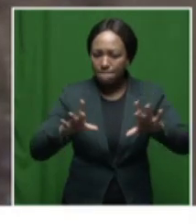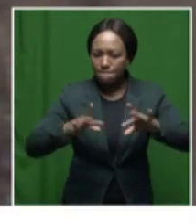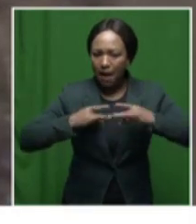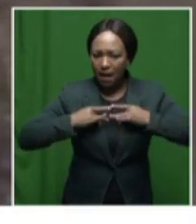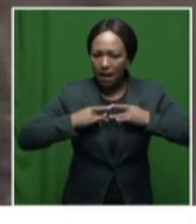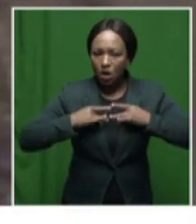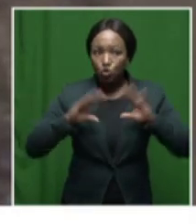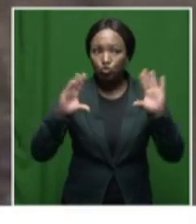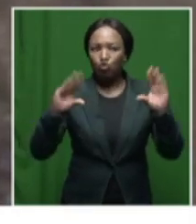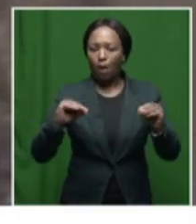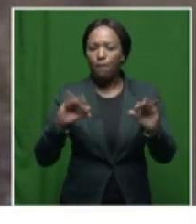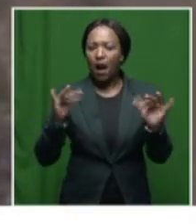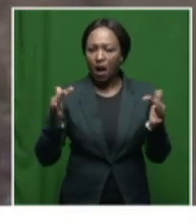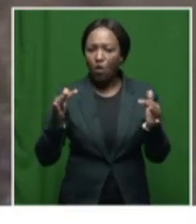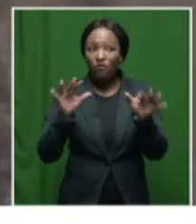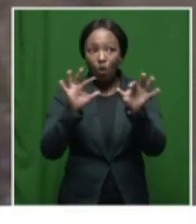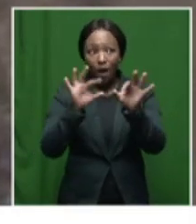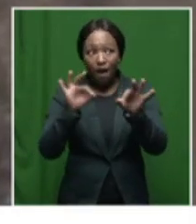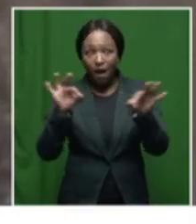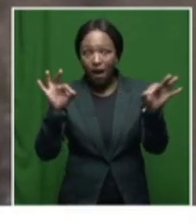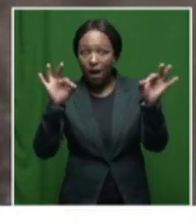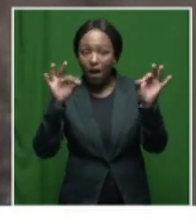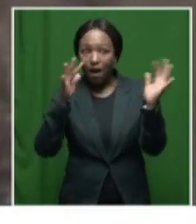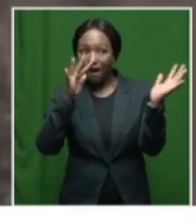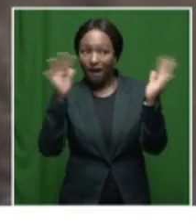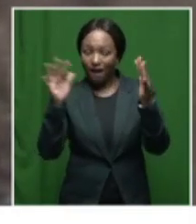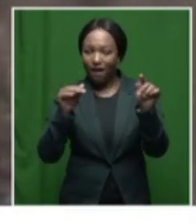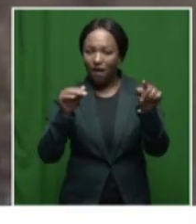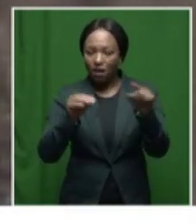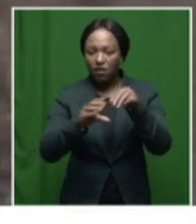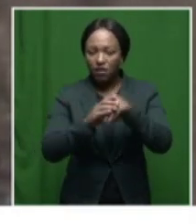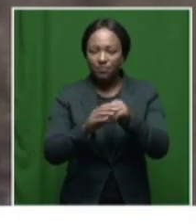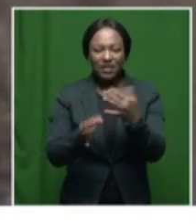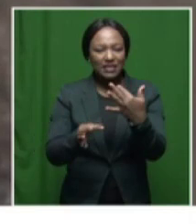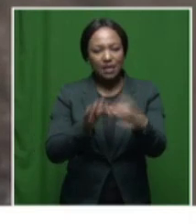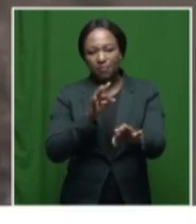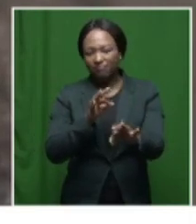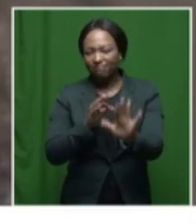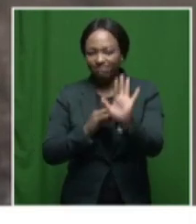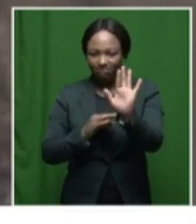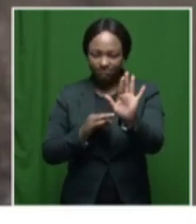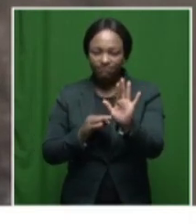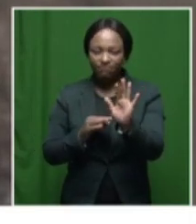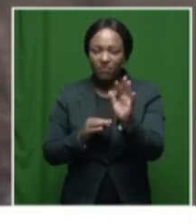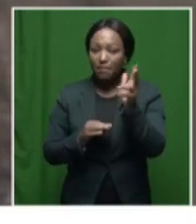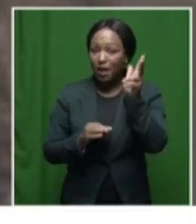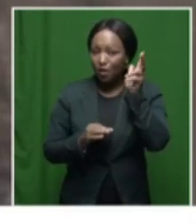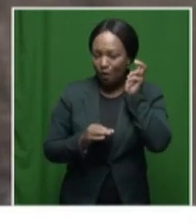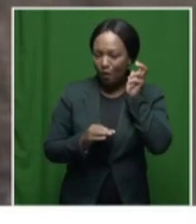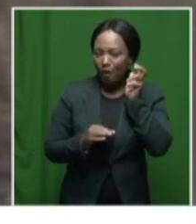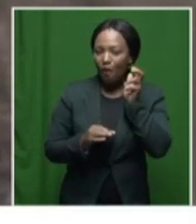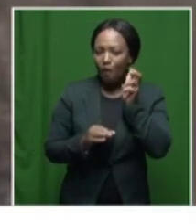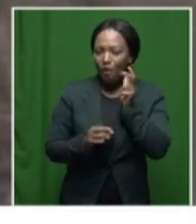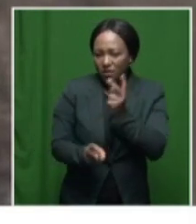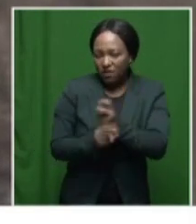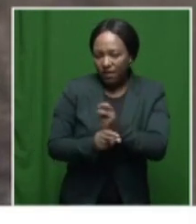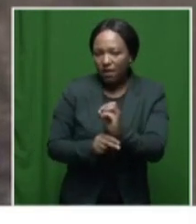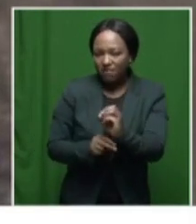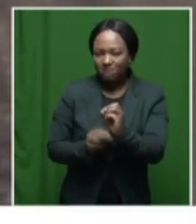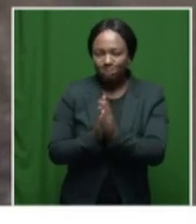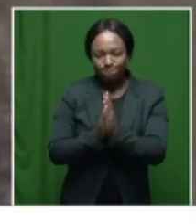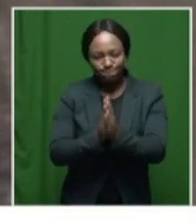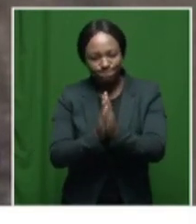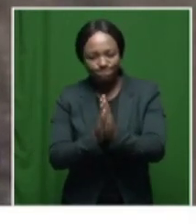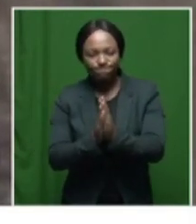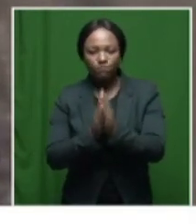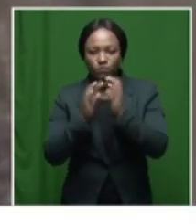airborne disease? Simple 3 things. As much as it sounds simple, it's very difficult, but I appeal to the public. 1,